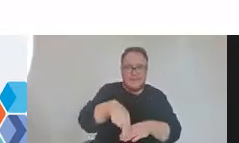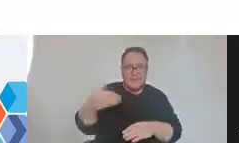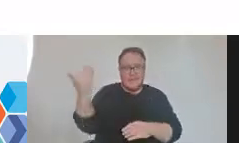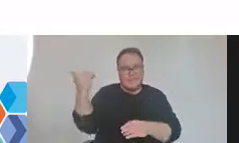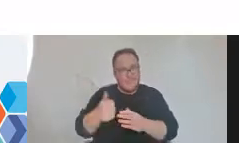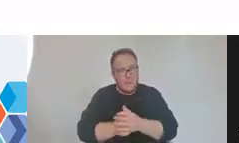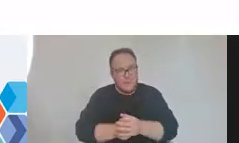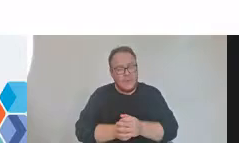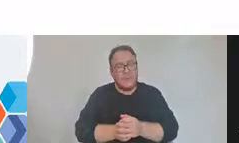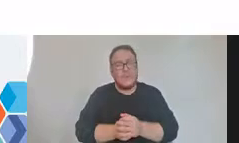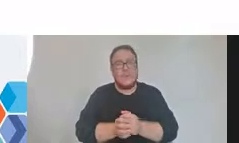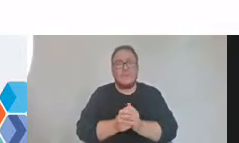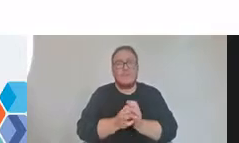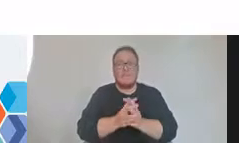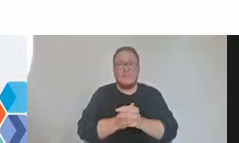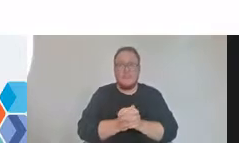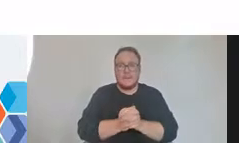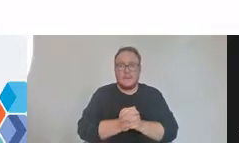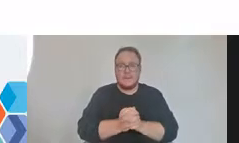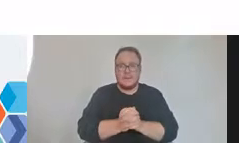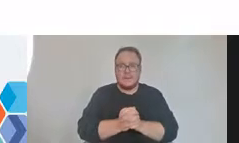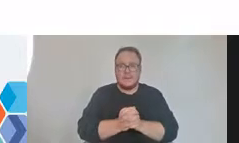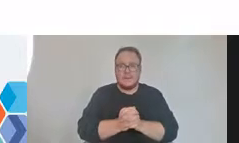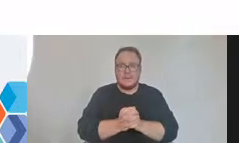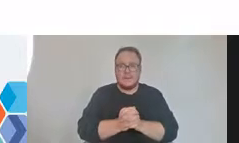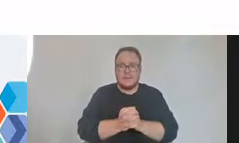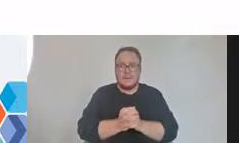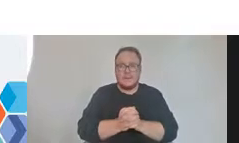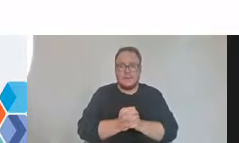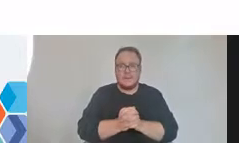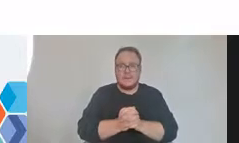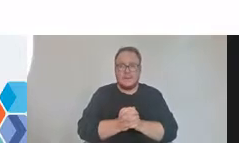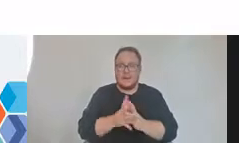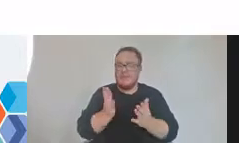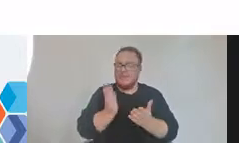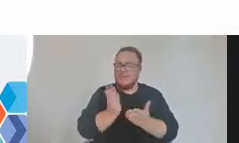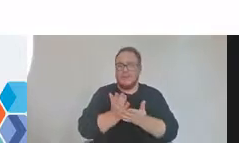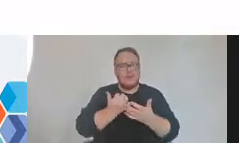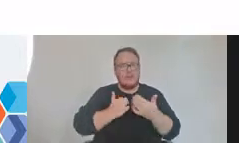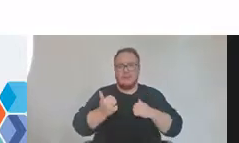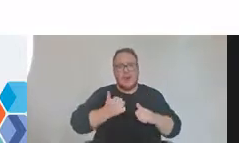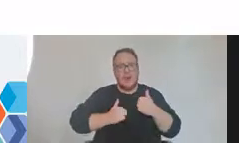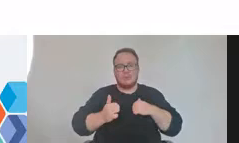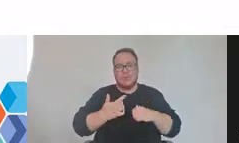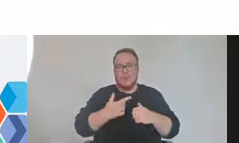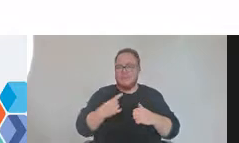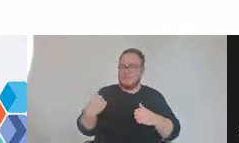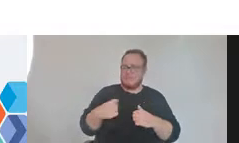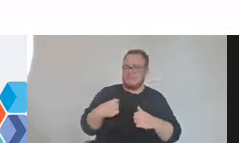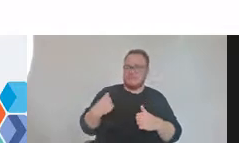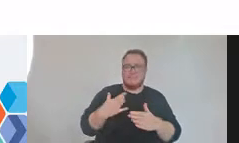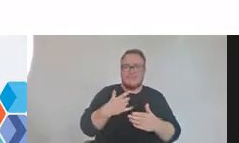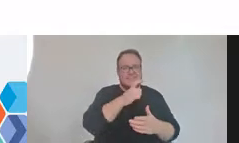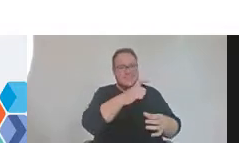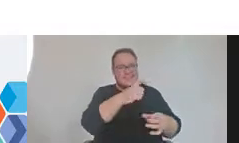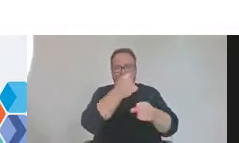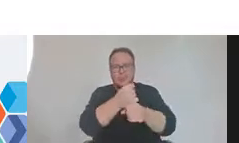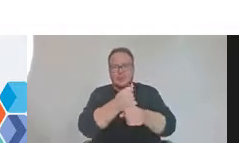a huge vaccination programme. So I'm really proud of what our practices and what the CCGs have